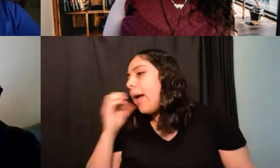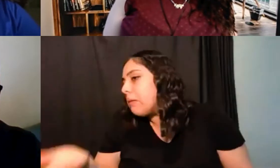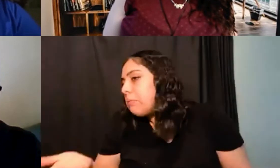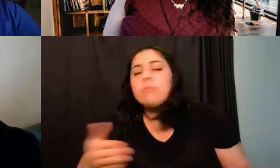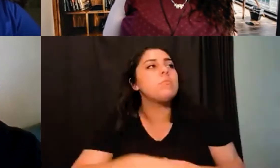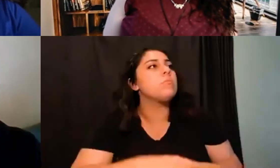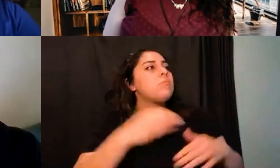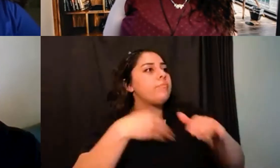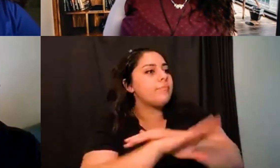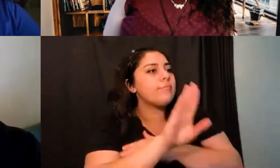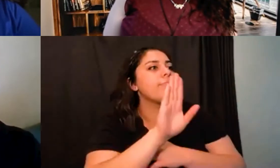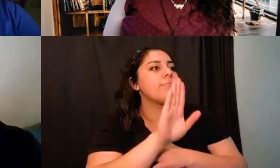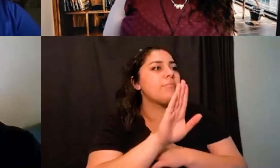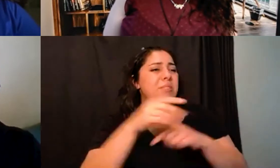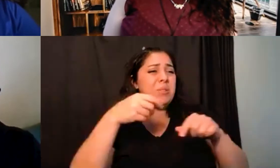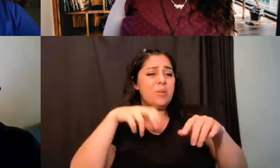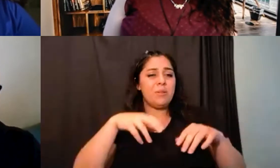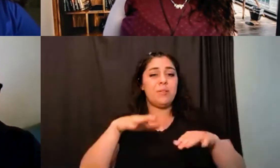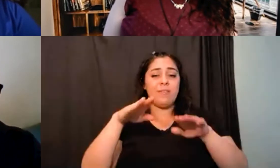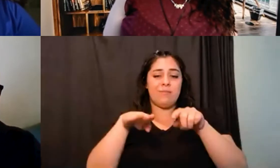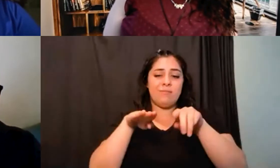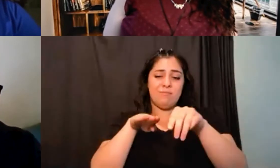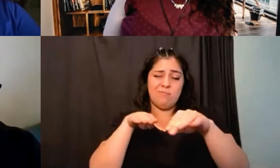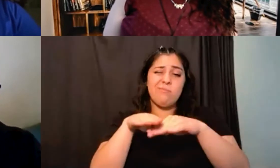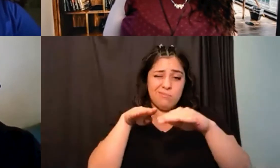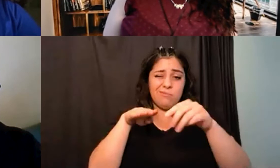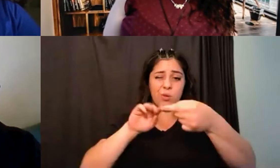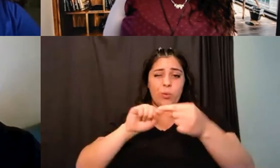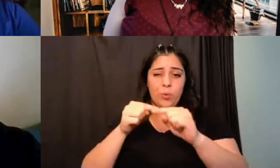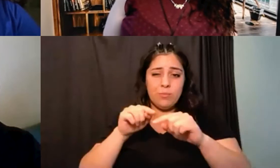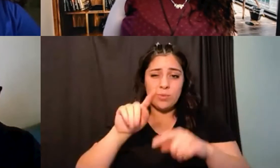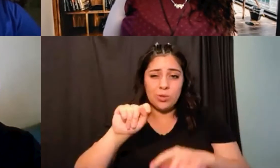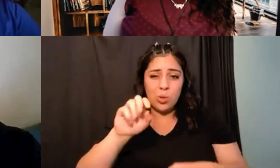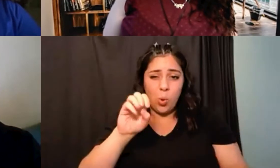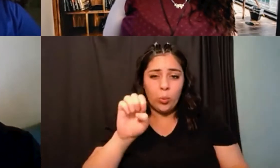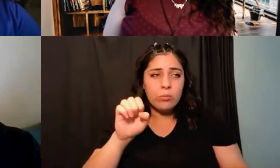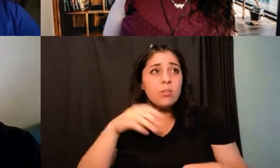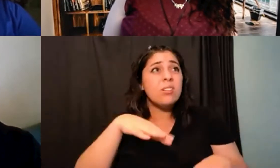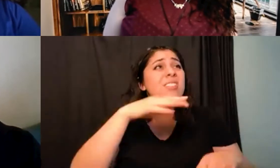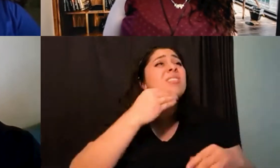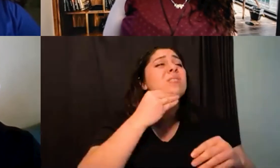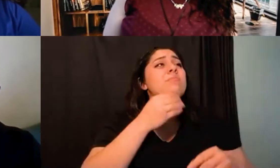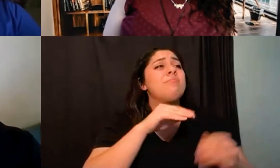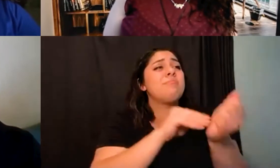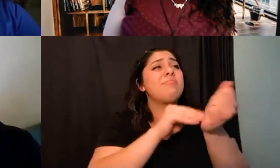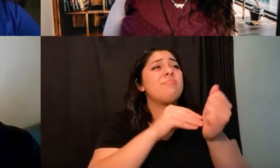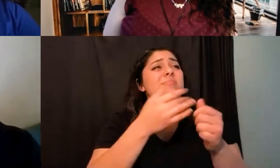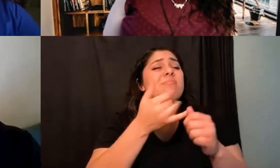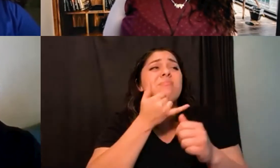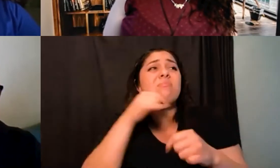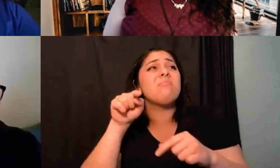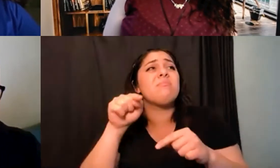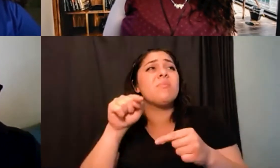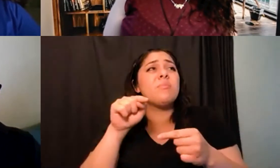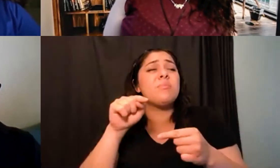the toe gets struck by bed rail, it's because I'm fat. When I break out in a rash, when my hair